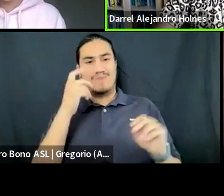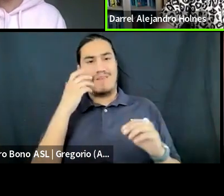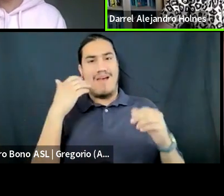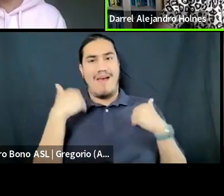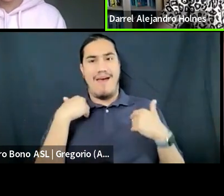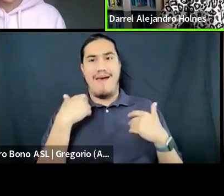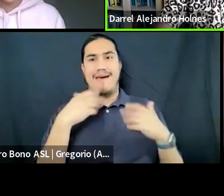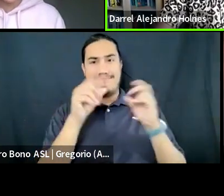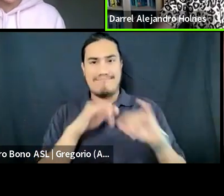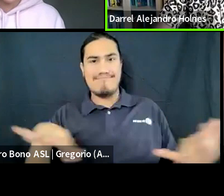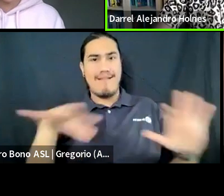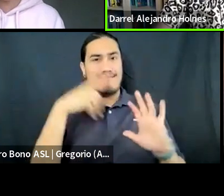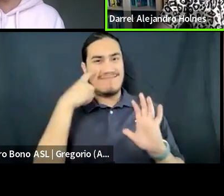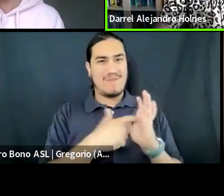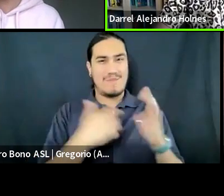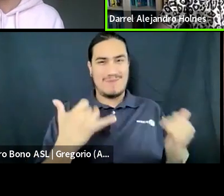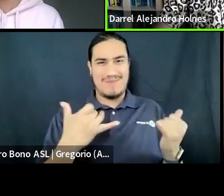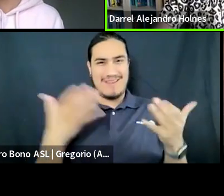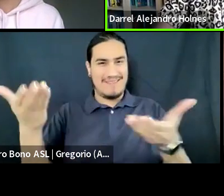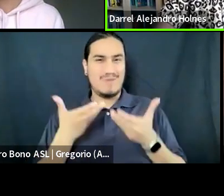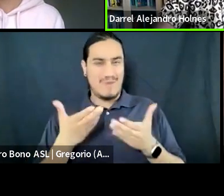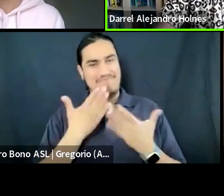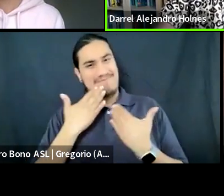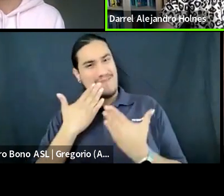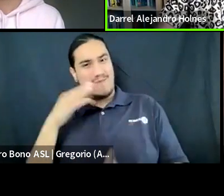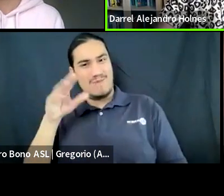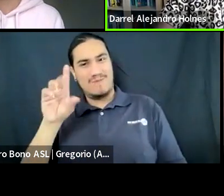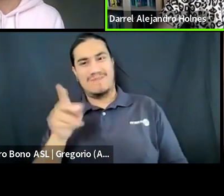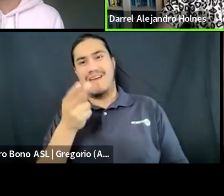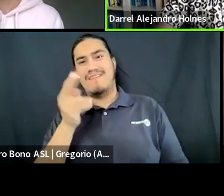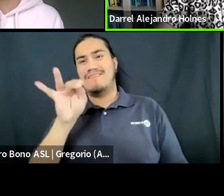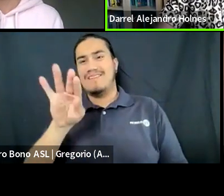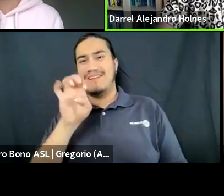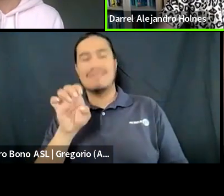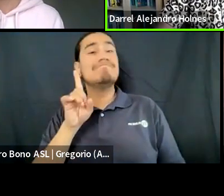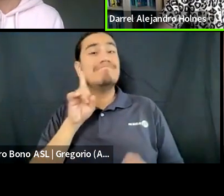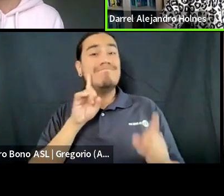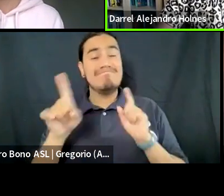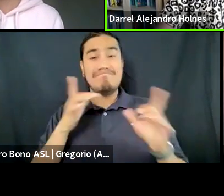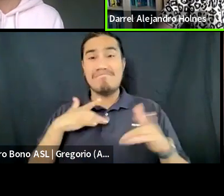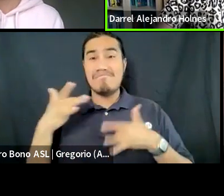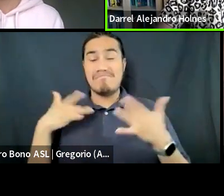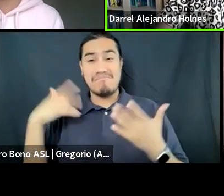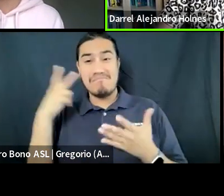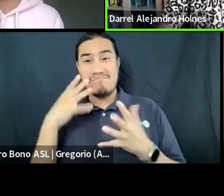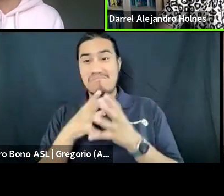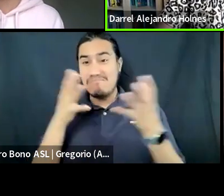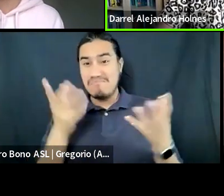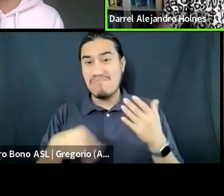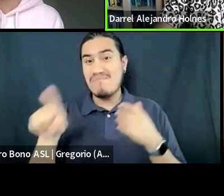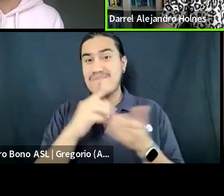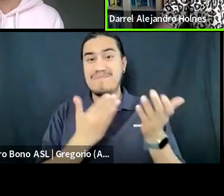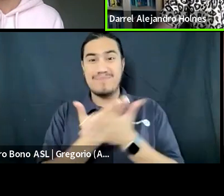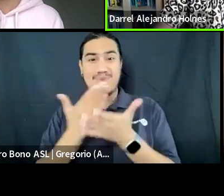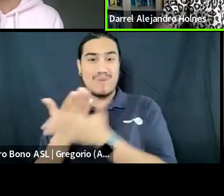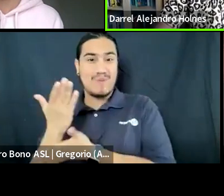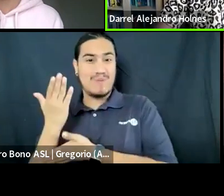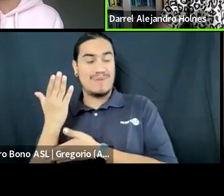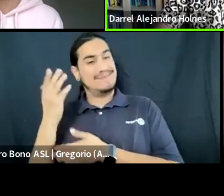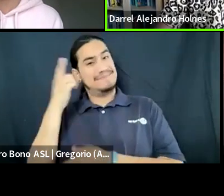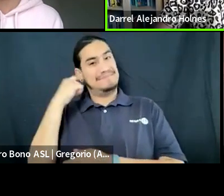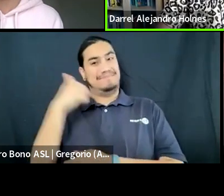you, Daphnie, for that. I'm excited to see so many faces here that are new to me that I've never seen before. That's